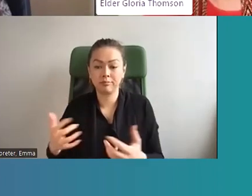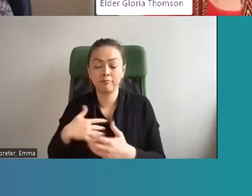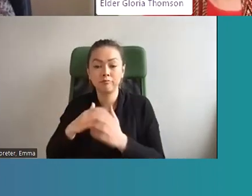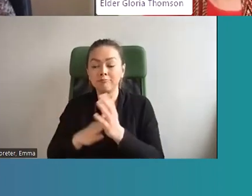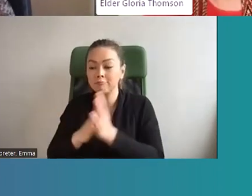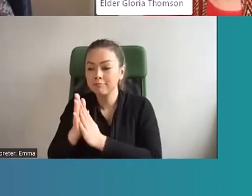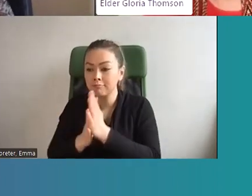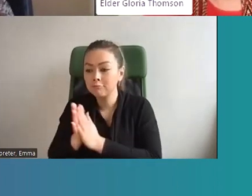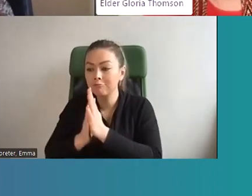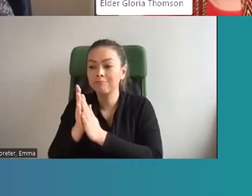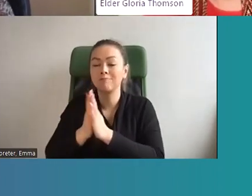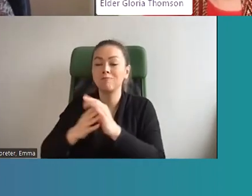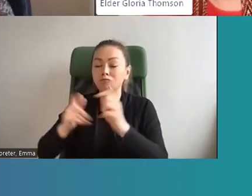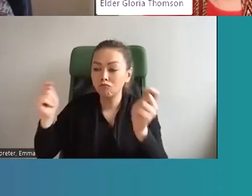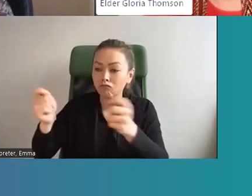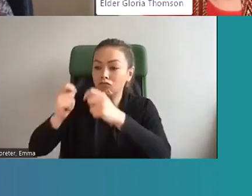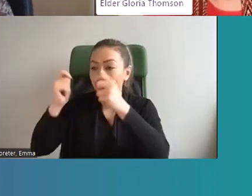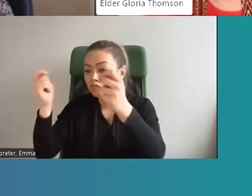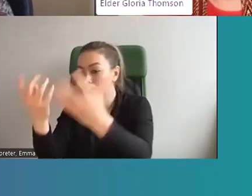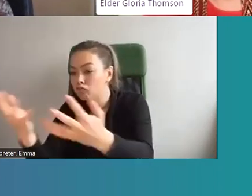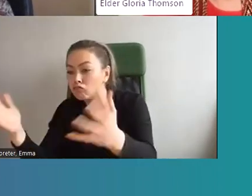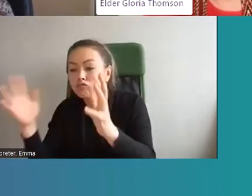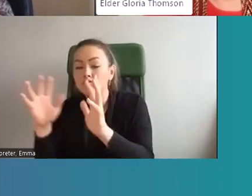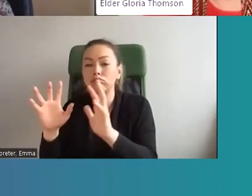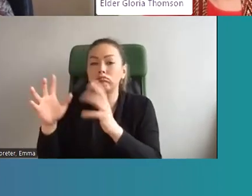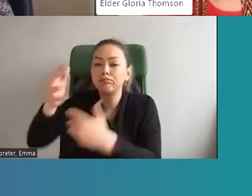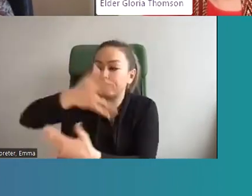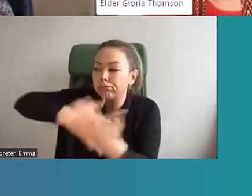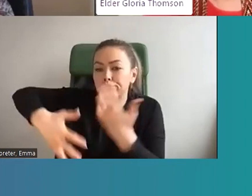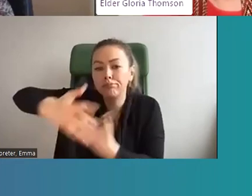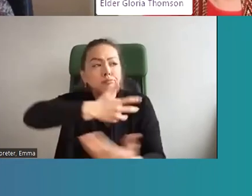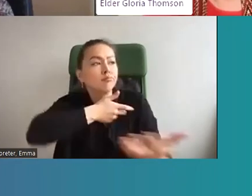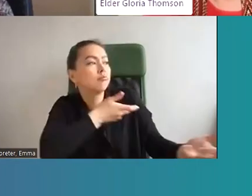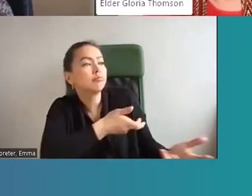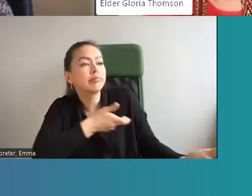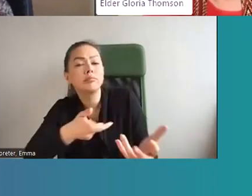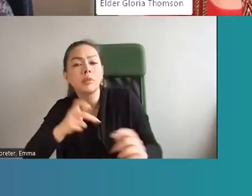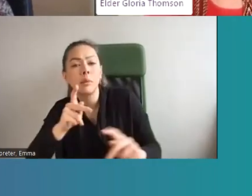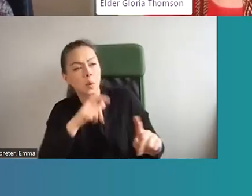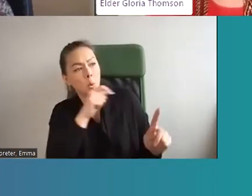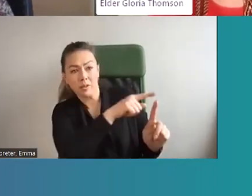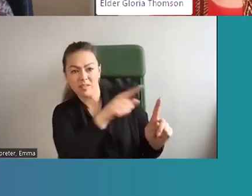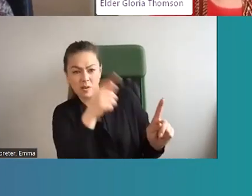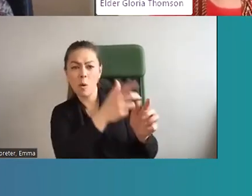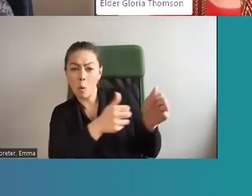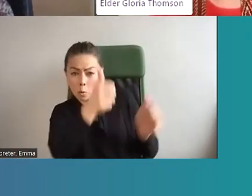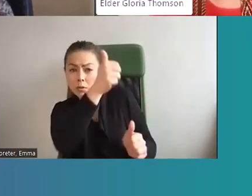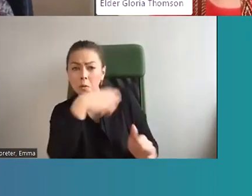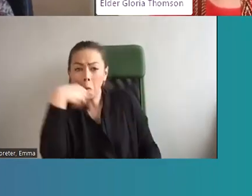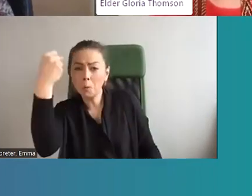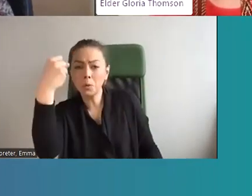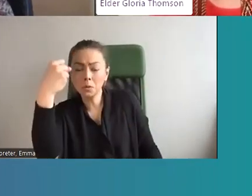and, you know, and talking to people. I had a lot of elders that I spoke with, and they were my family.